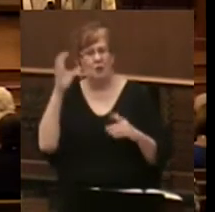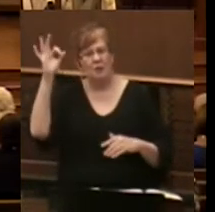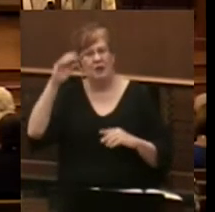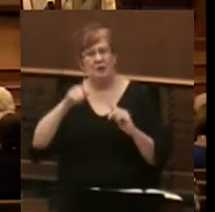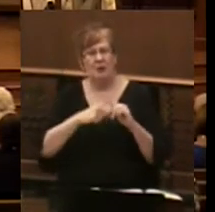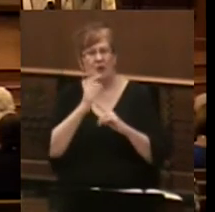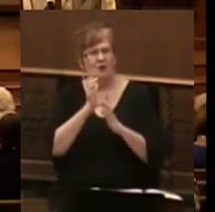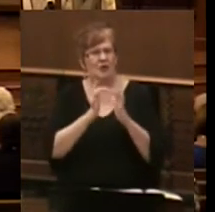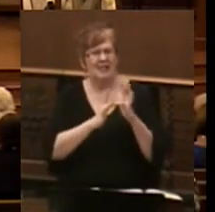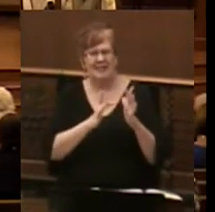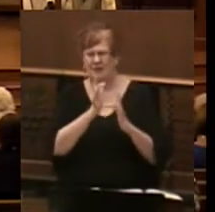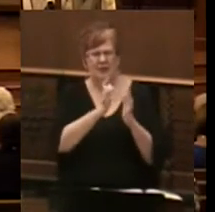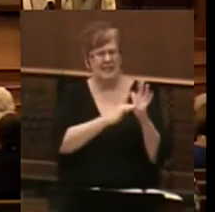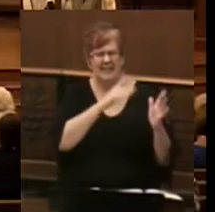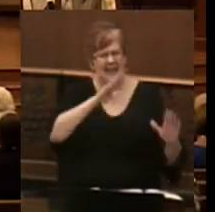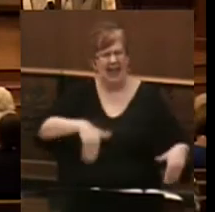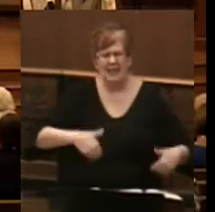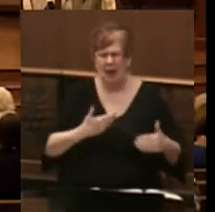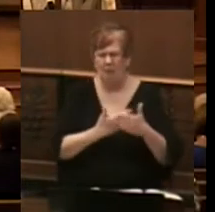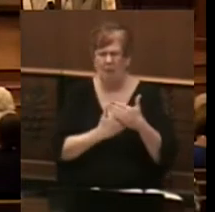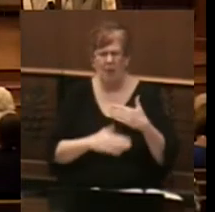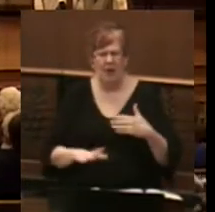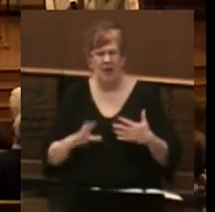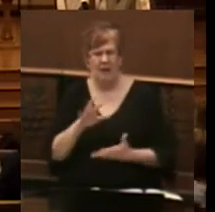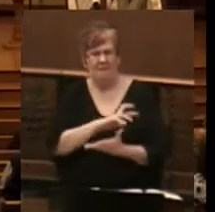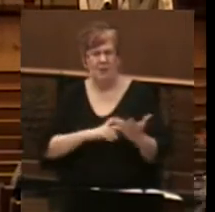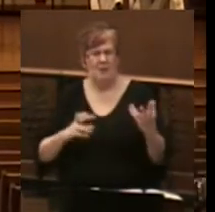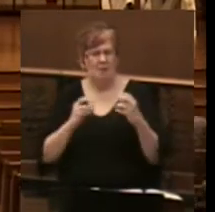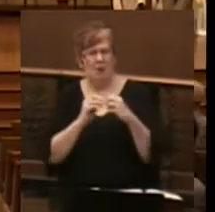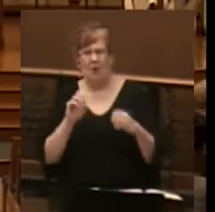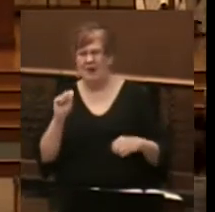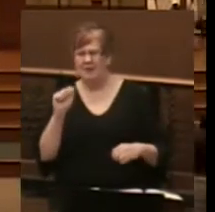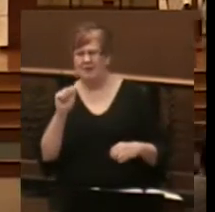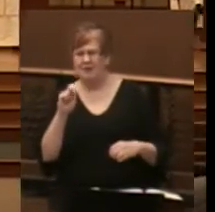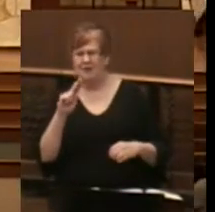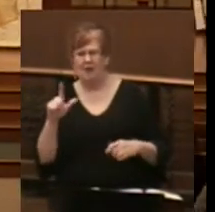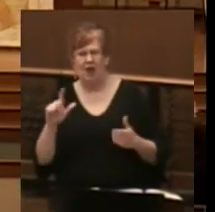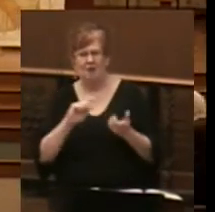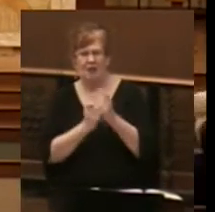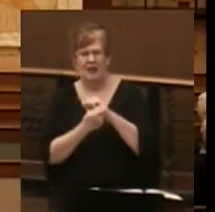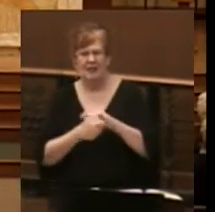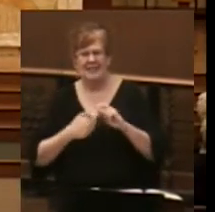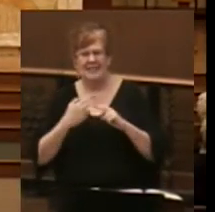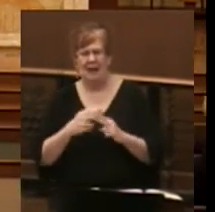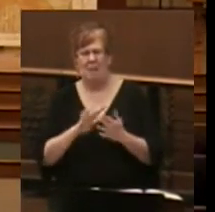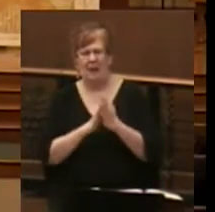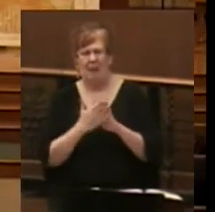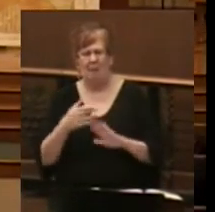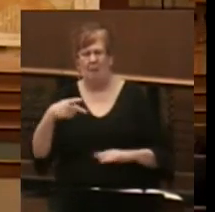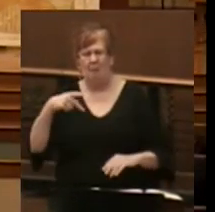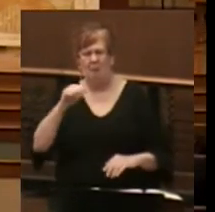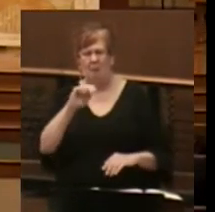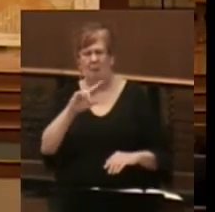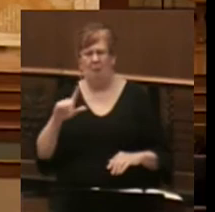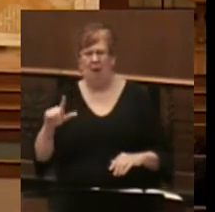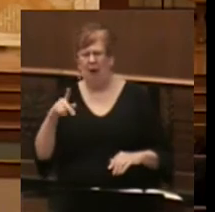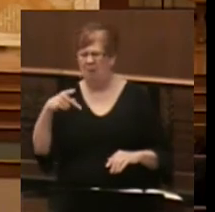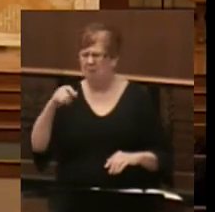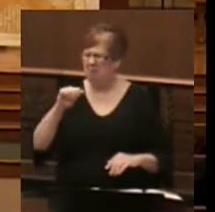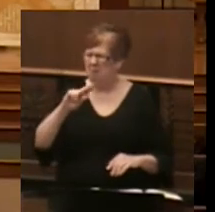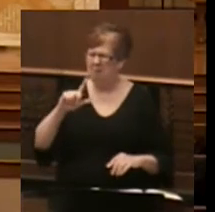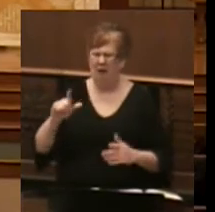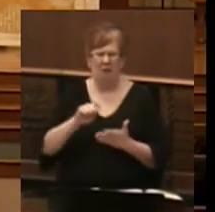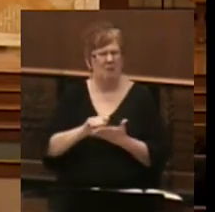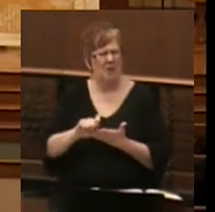Jesus wasn't even born yet. And then to make it more confusing, Saul changes his name to Paul. And Paul writes a lot of confusing things